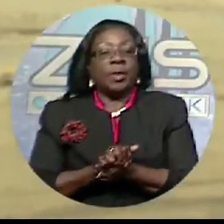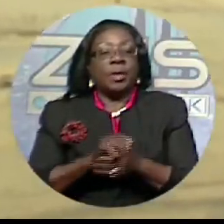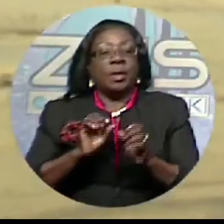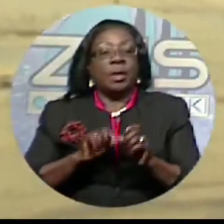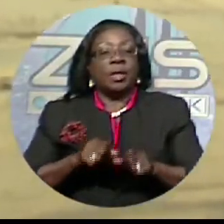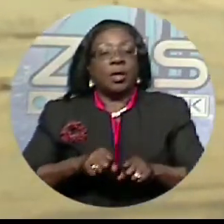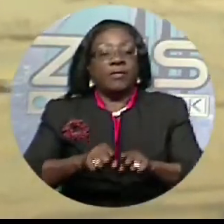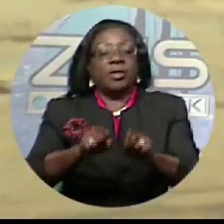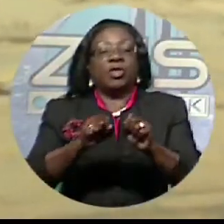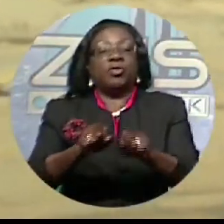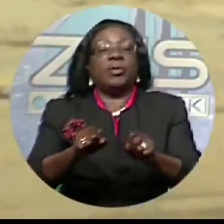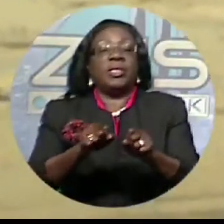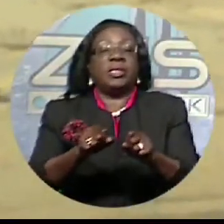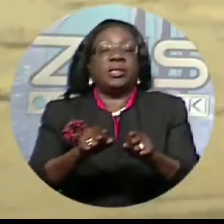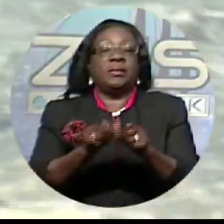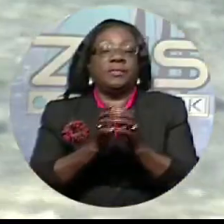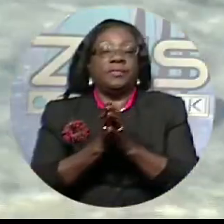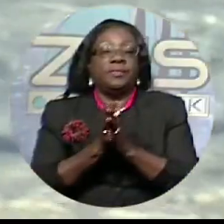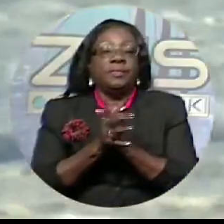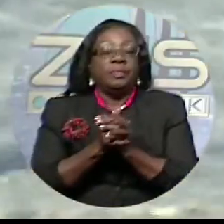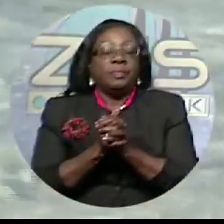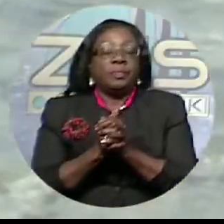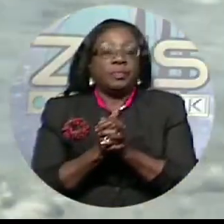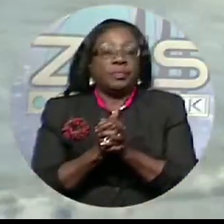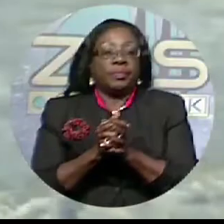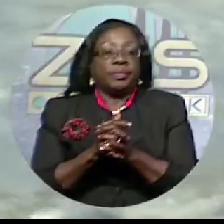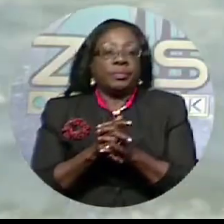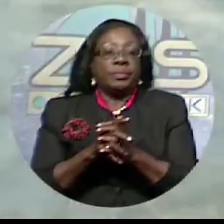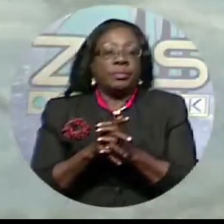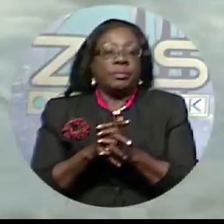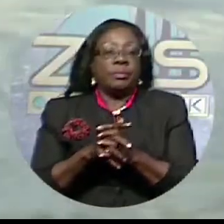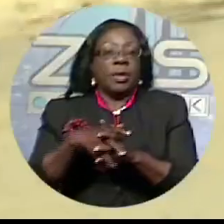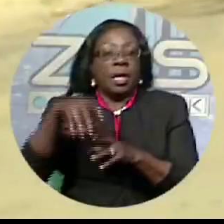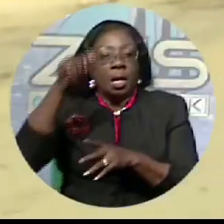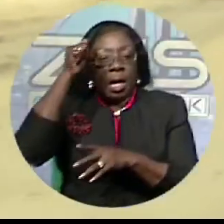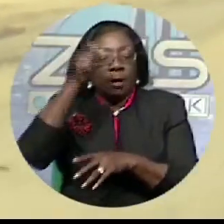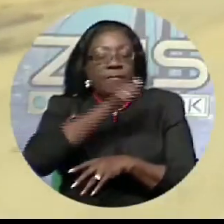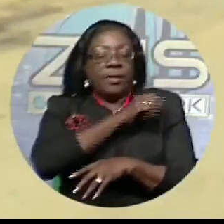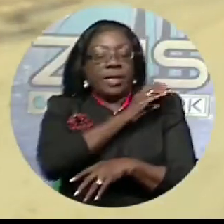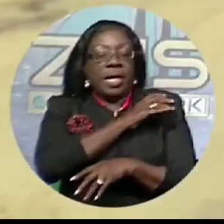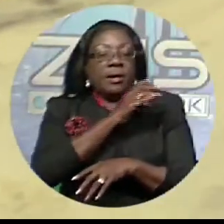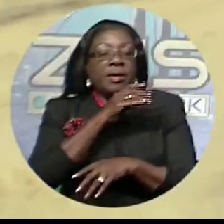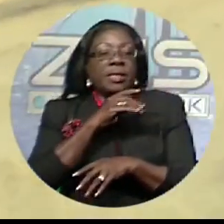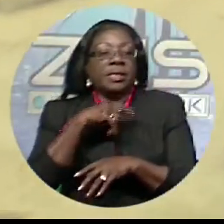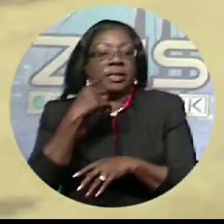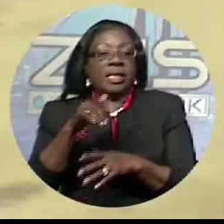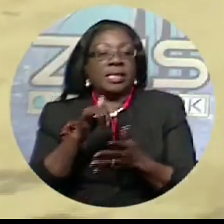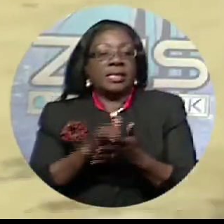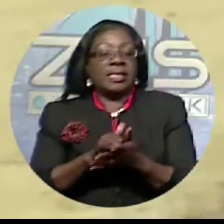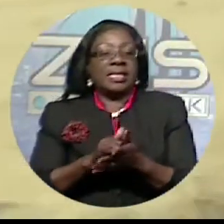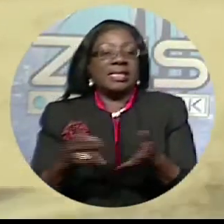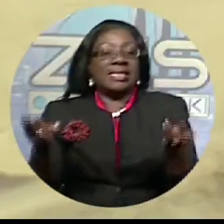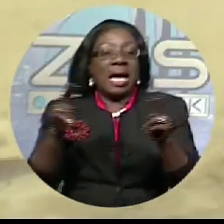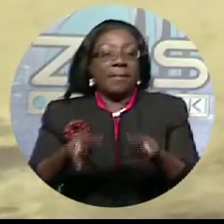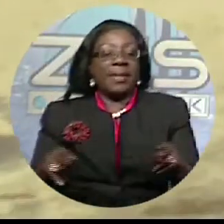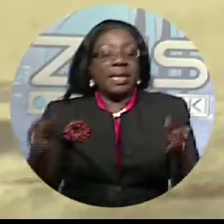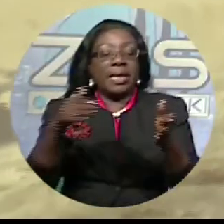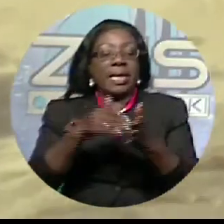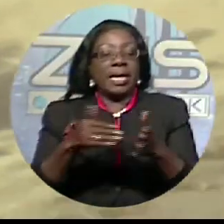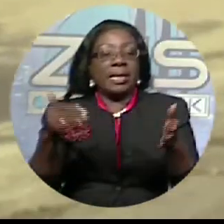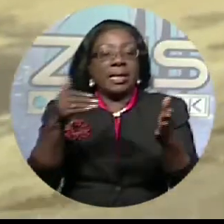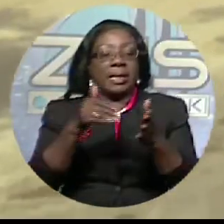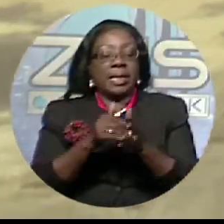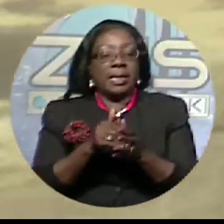roads, houses, those kinds of things. Area resident Elspeth Carey calls the situation that frequently happens in Sandy Port